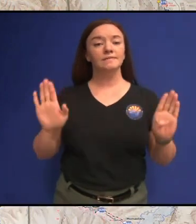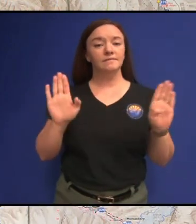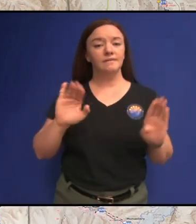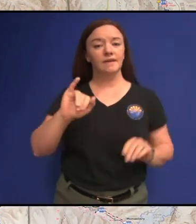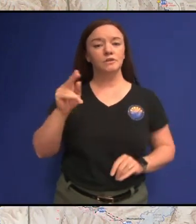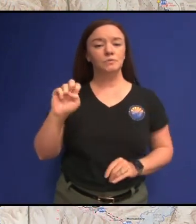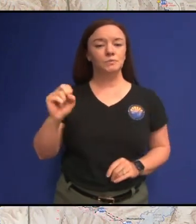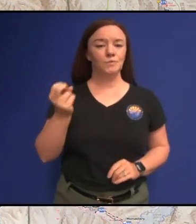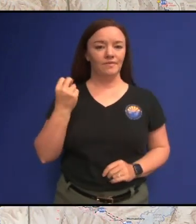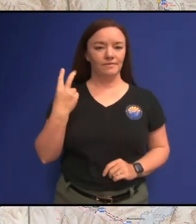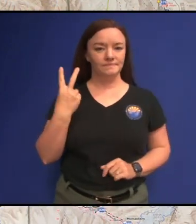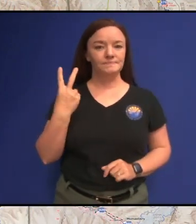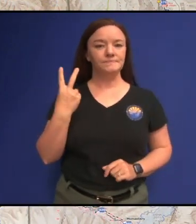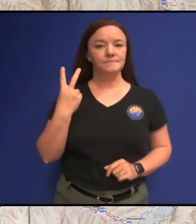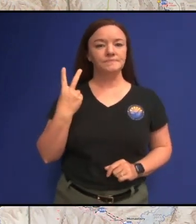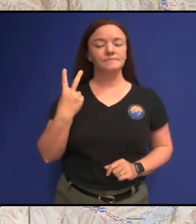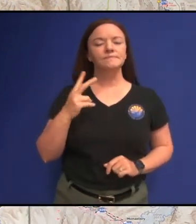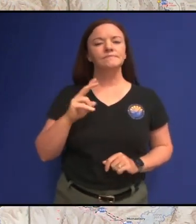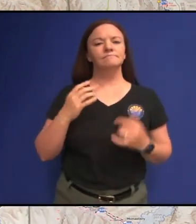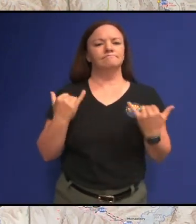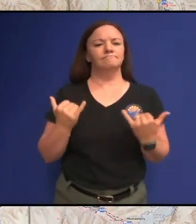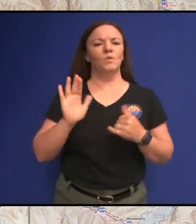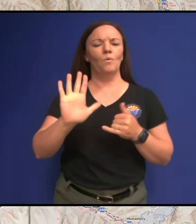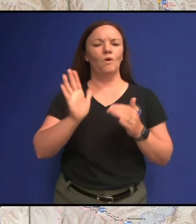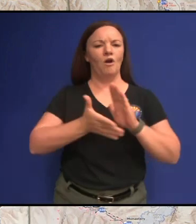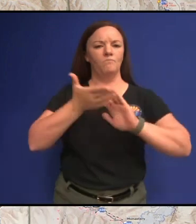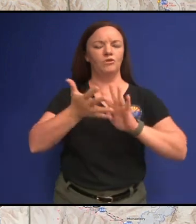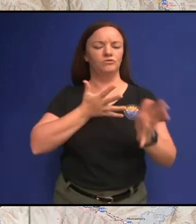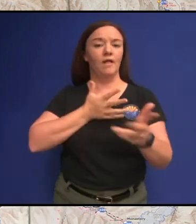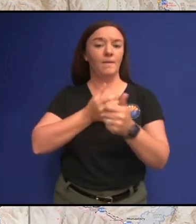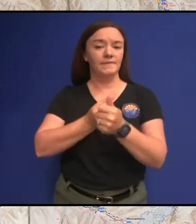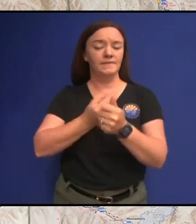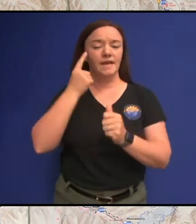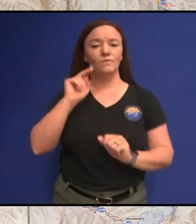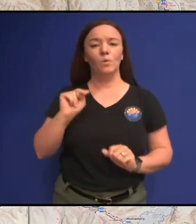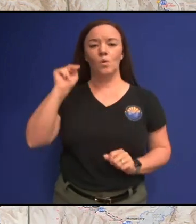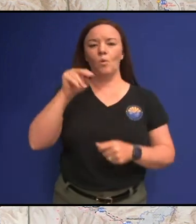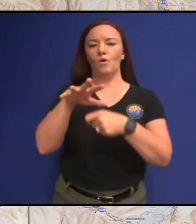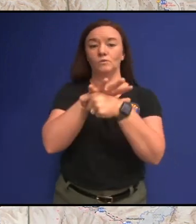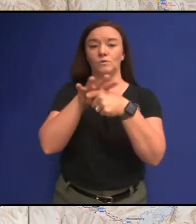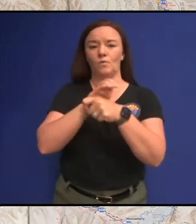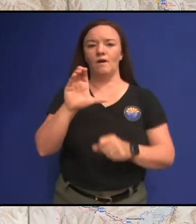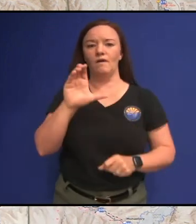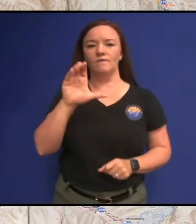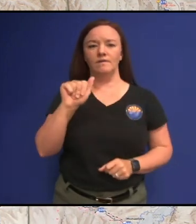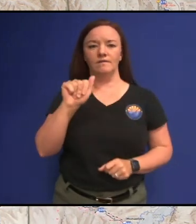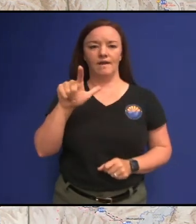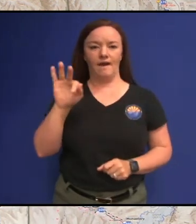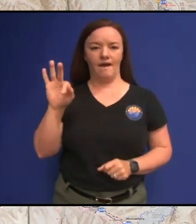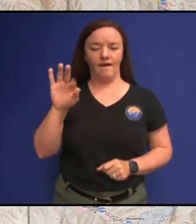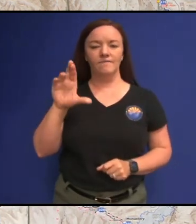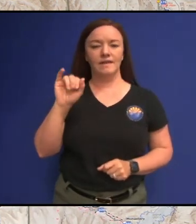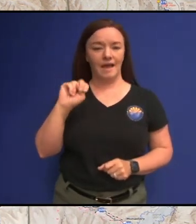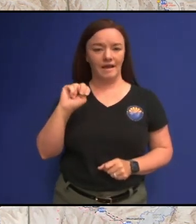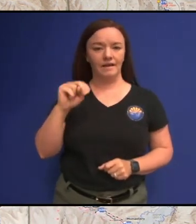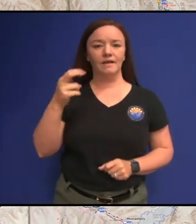12th, and this is your operational update for the north zone of the Calf Canyon Hermits Peak